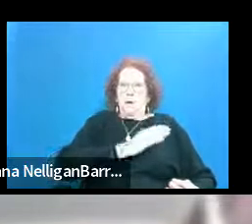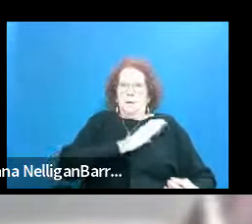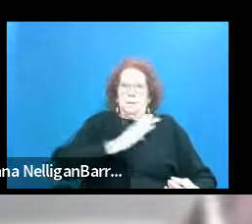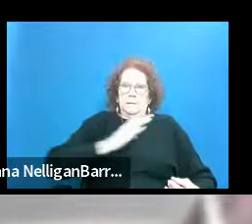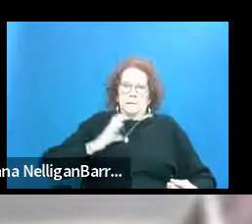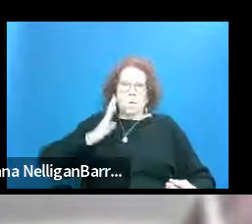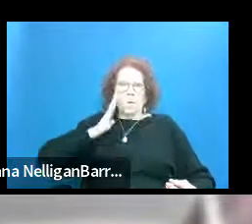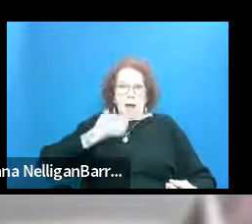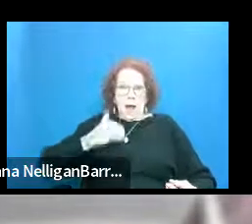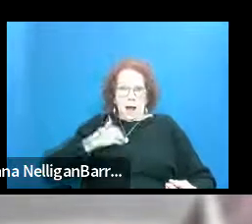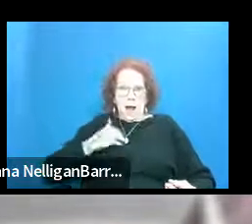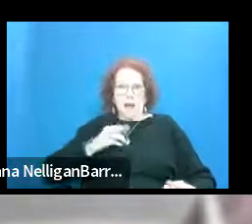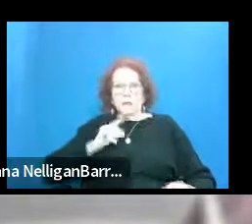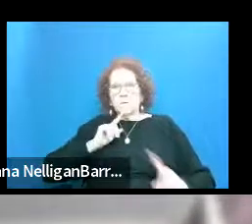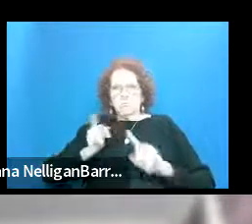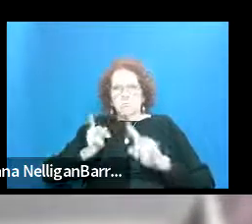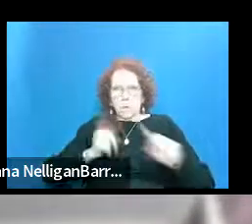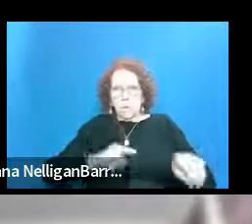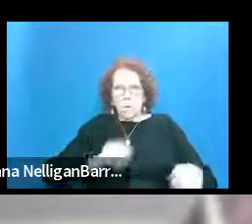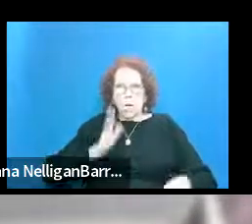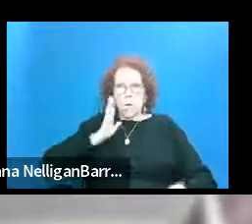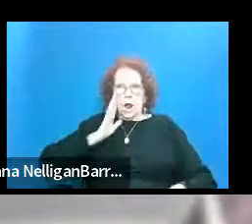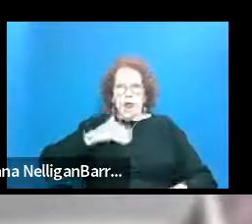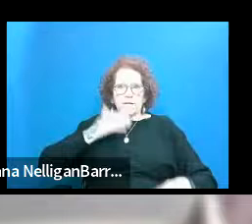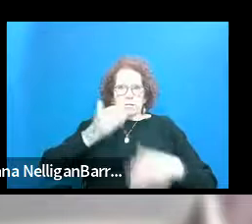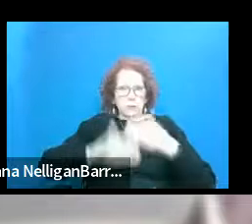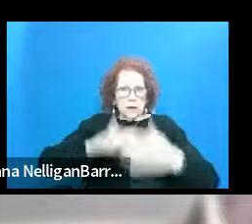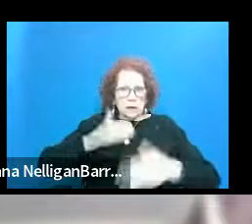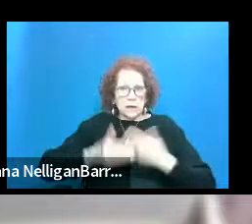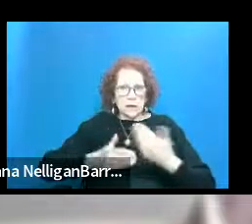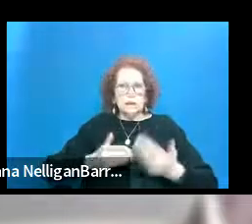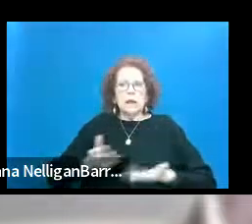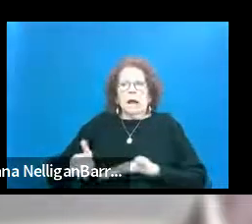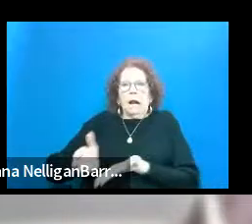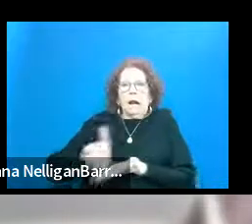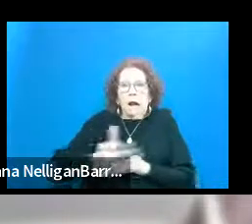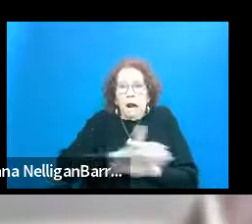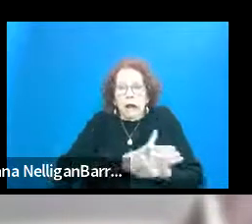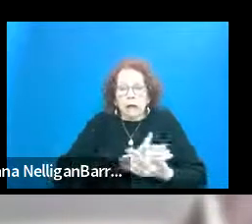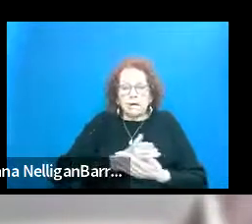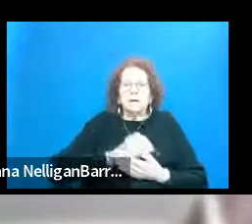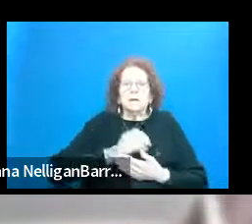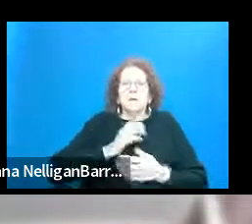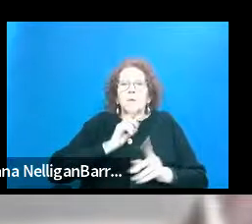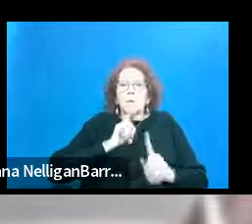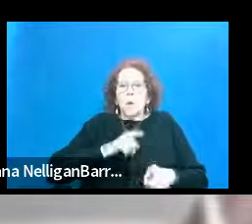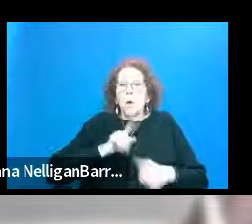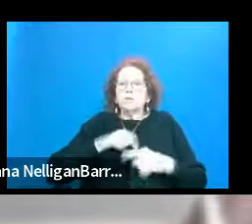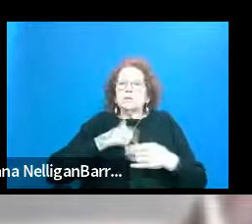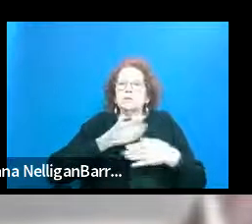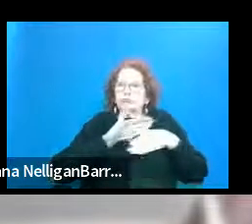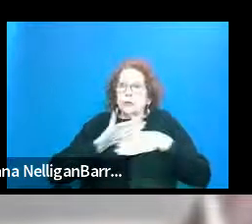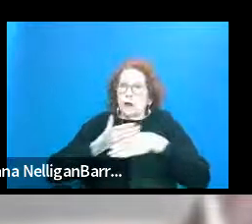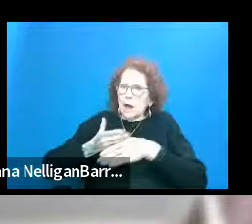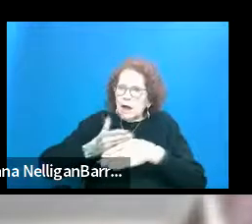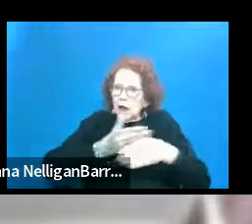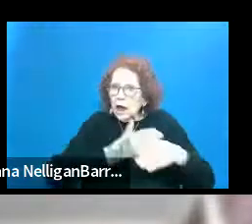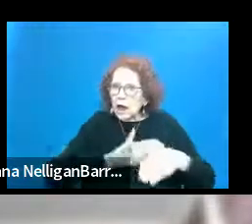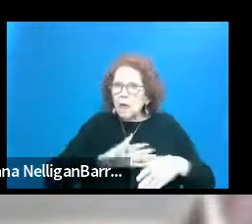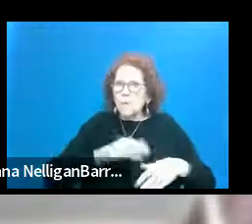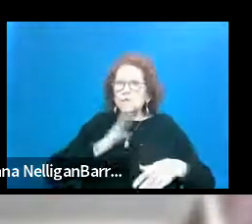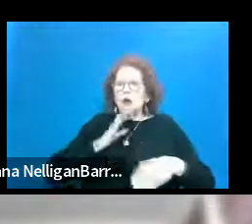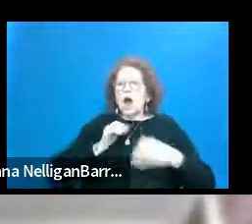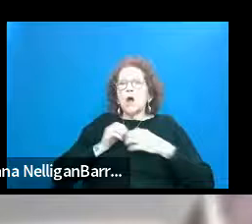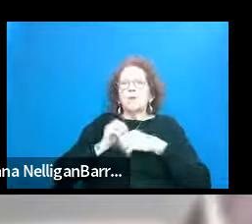for us to collect those reports and share those reports. We're talking with Wendy in the coming weeks about what